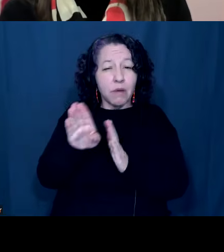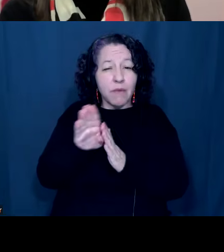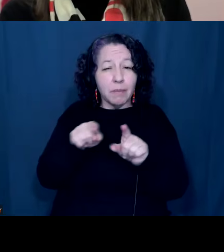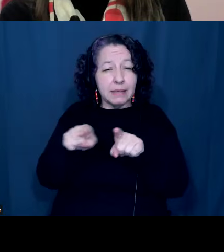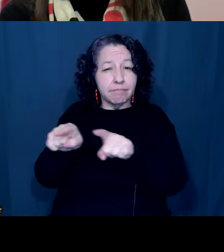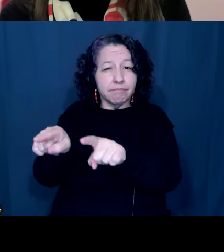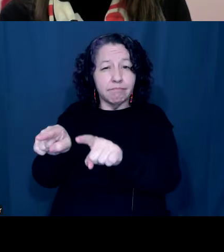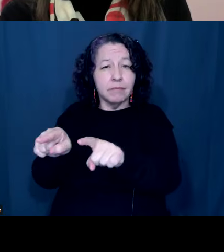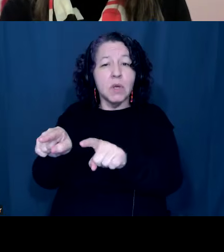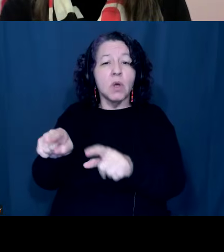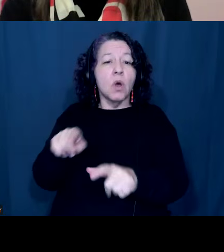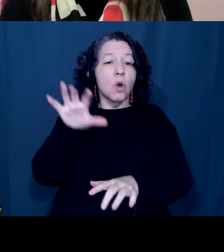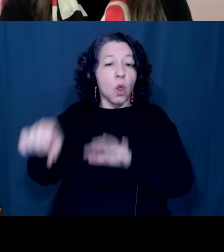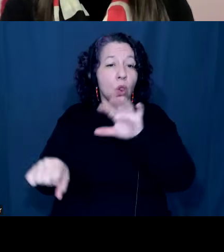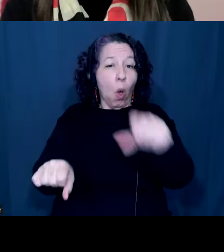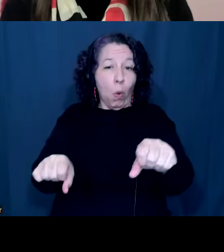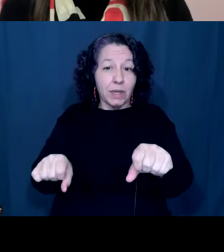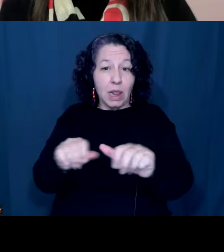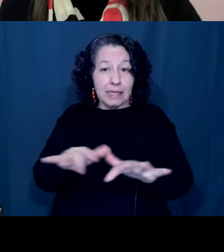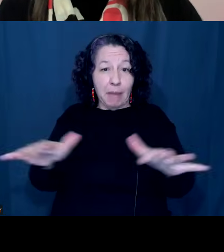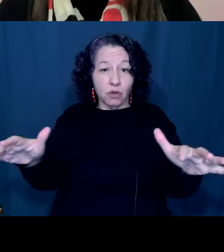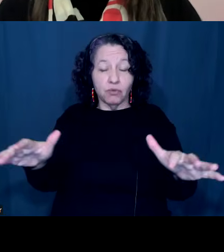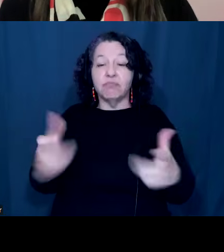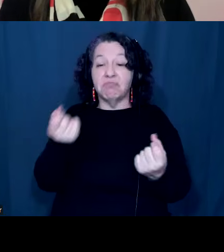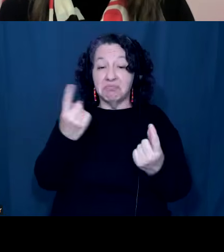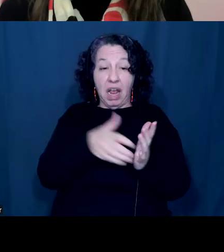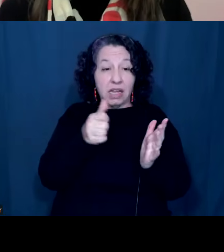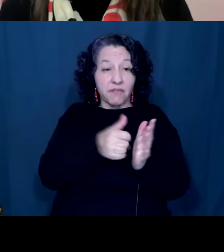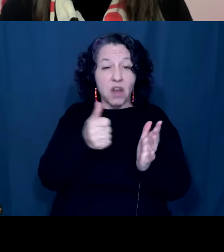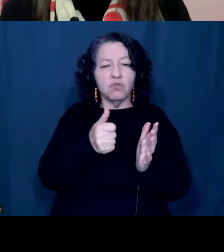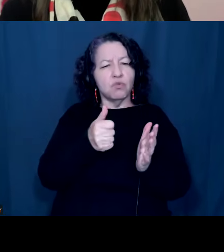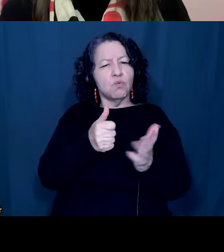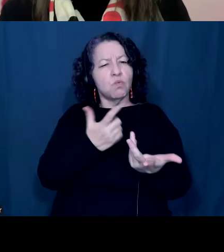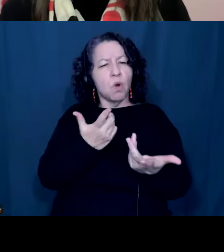colonial expansion. Excavation was framed as rescue.